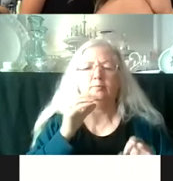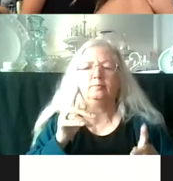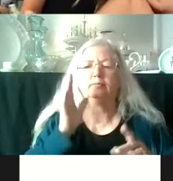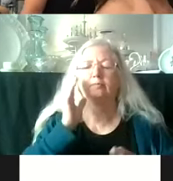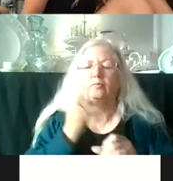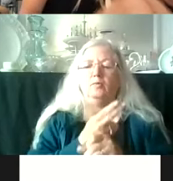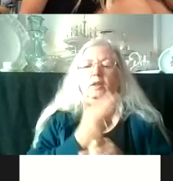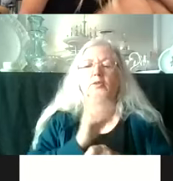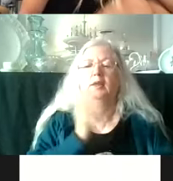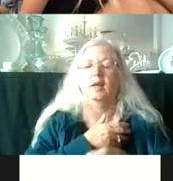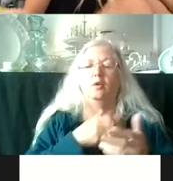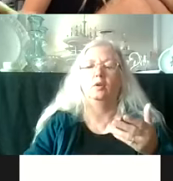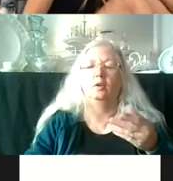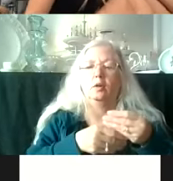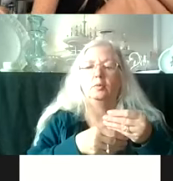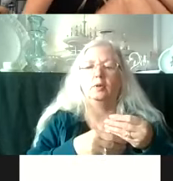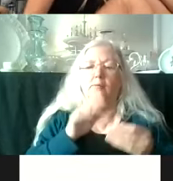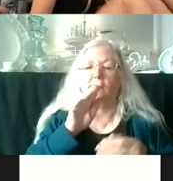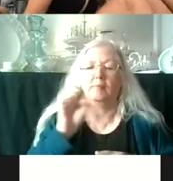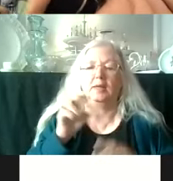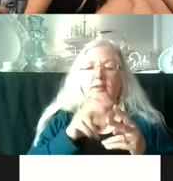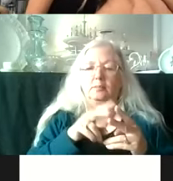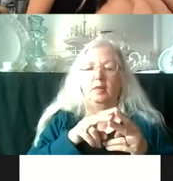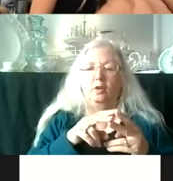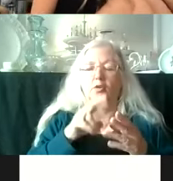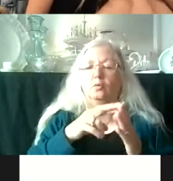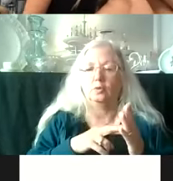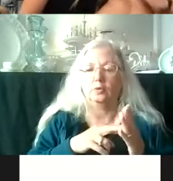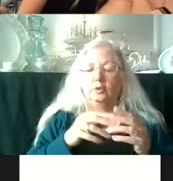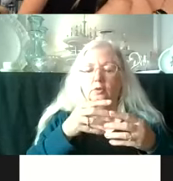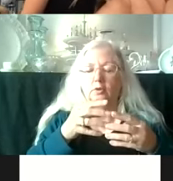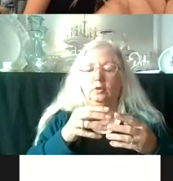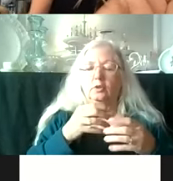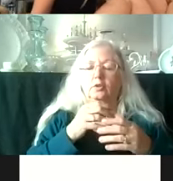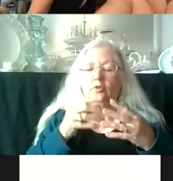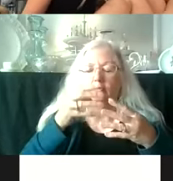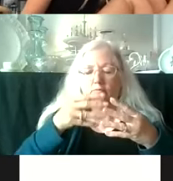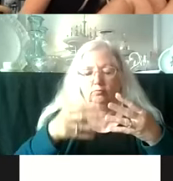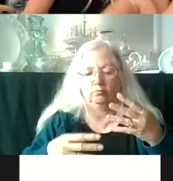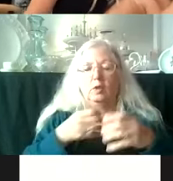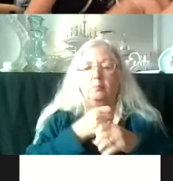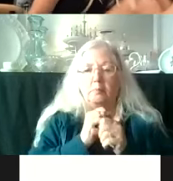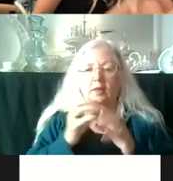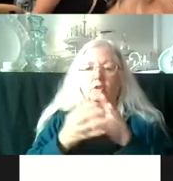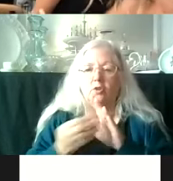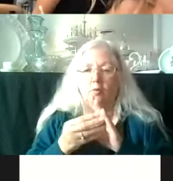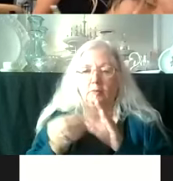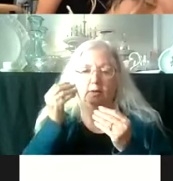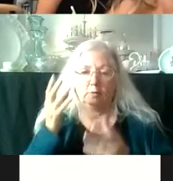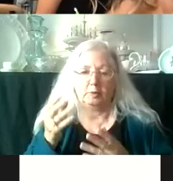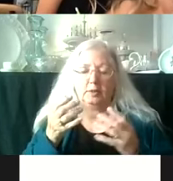using our complementary base pair rules to go down the line, making a copy of the information. But again, here we are now